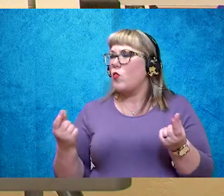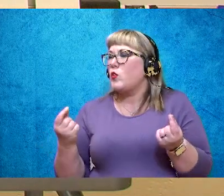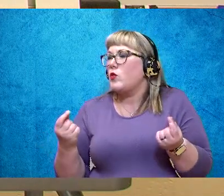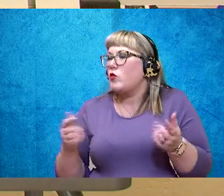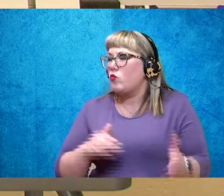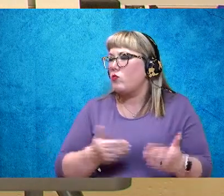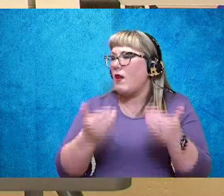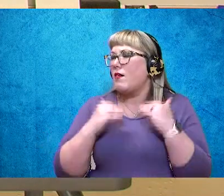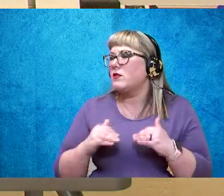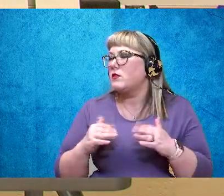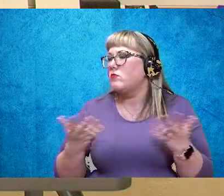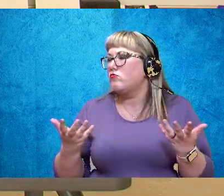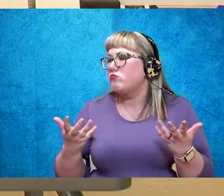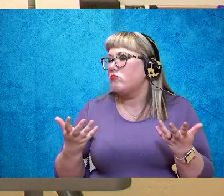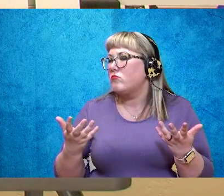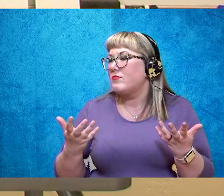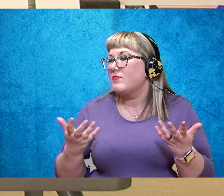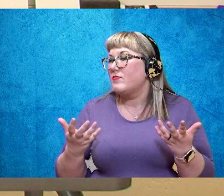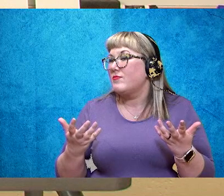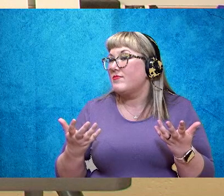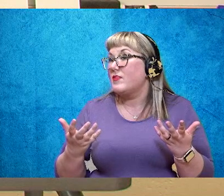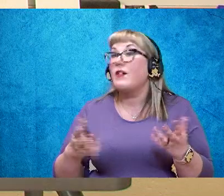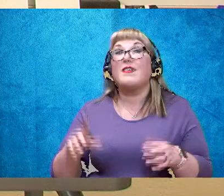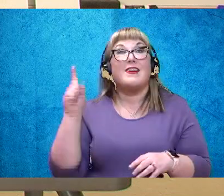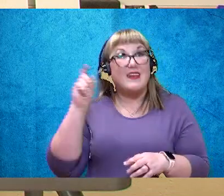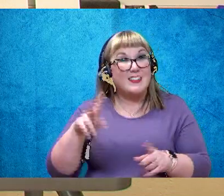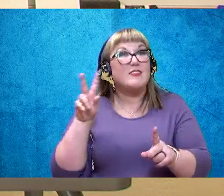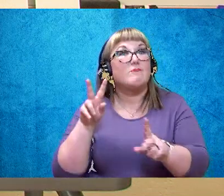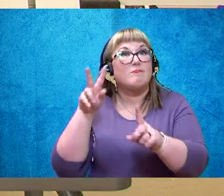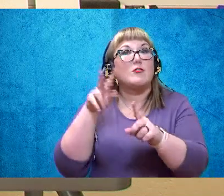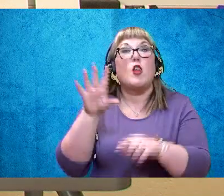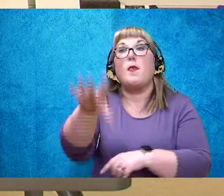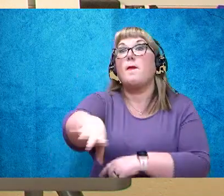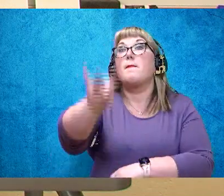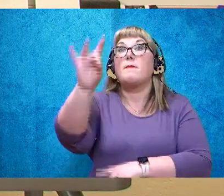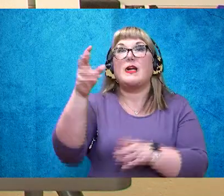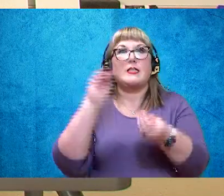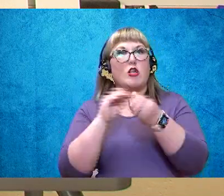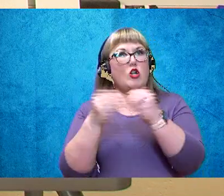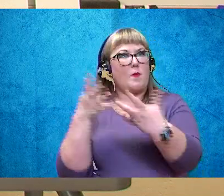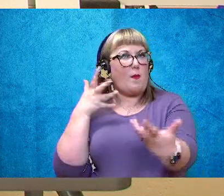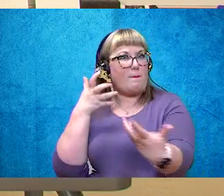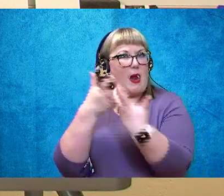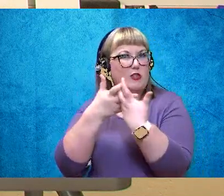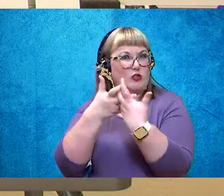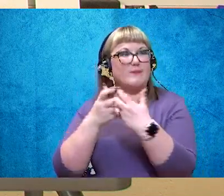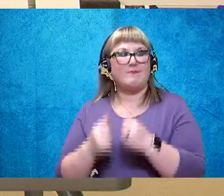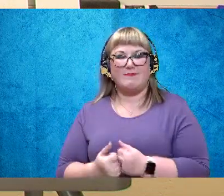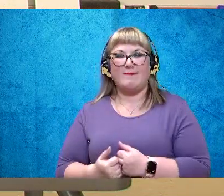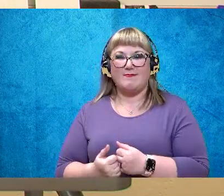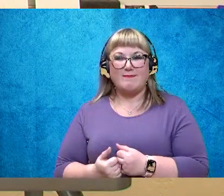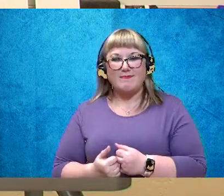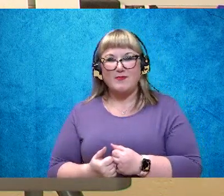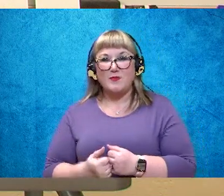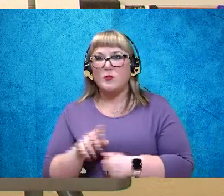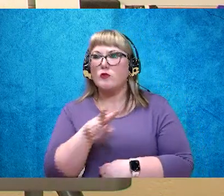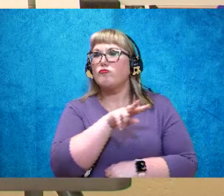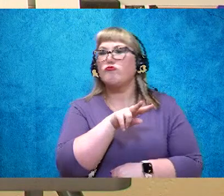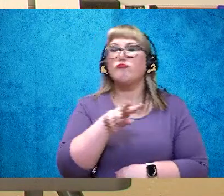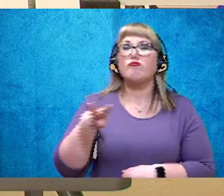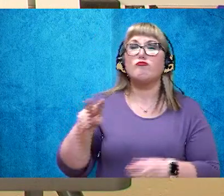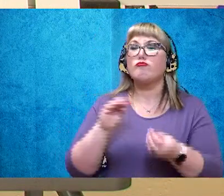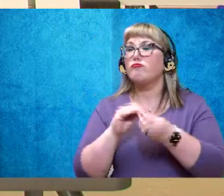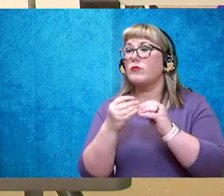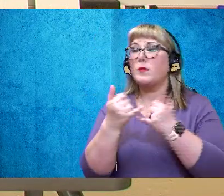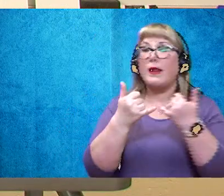collection? That's right. I need to assign or choose the number that matches that collection. So let's look back at our number